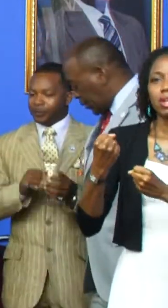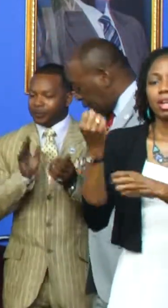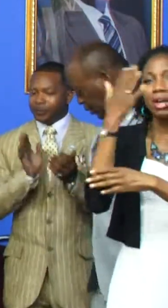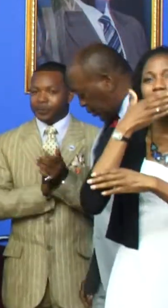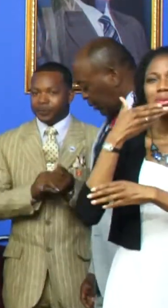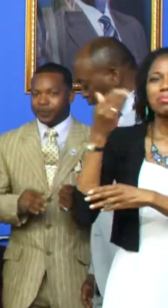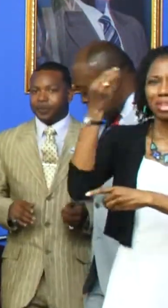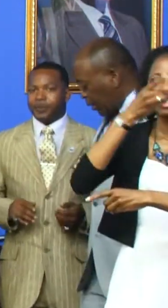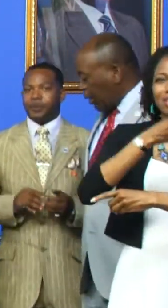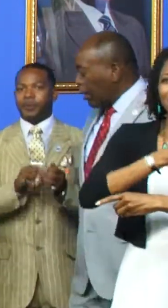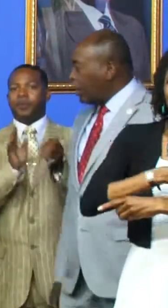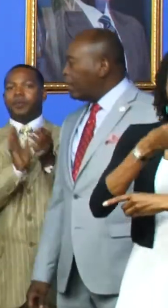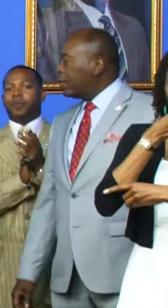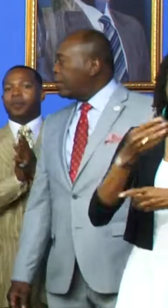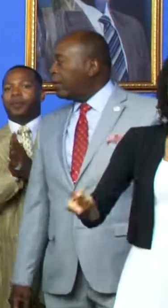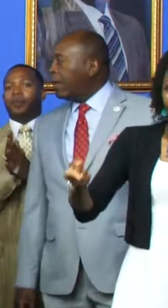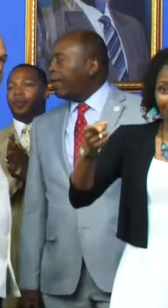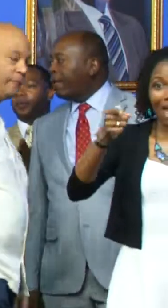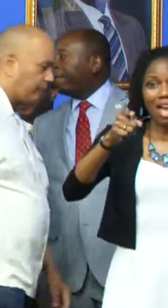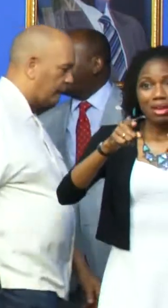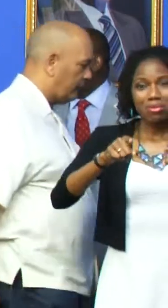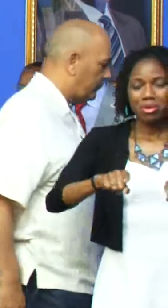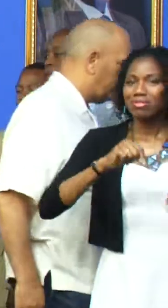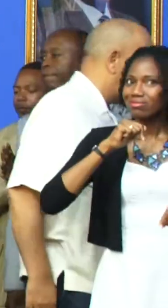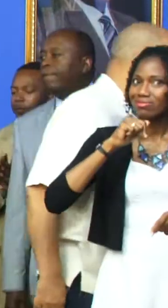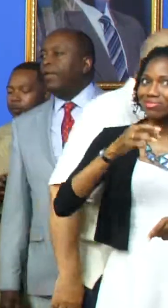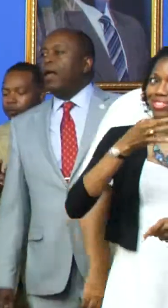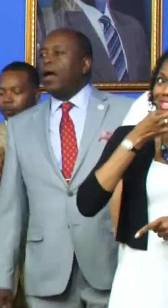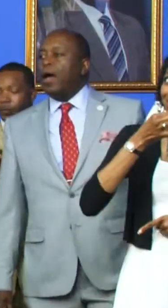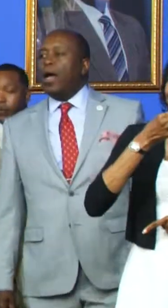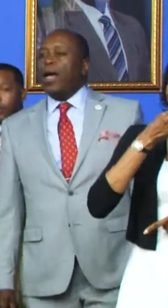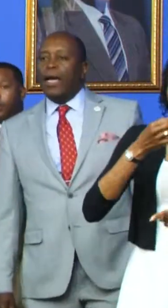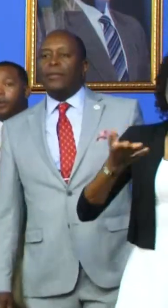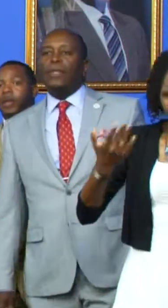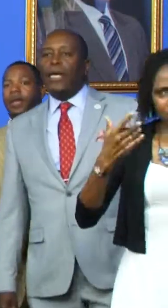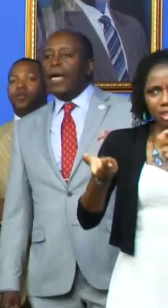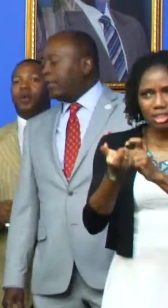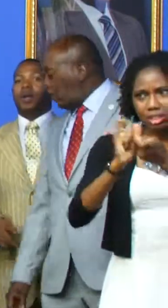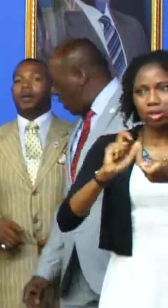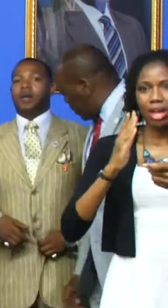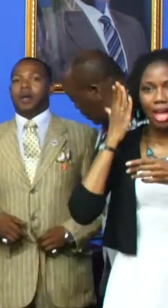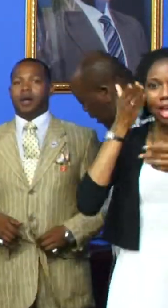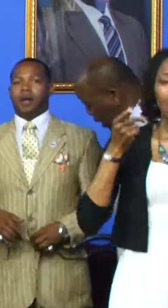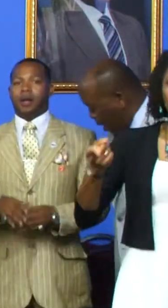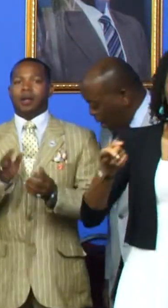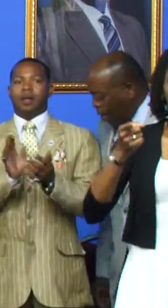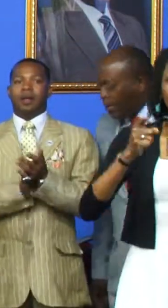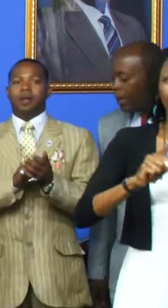Yeah.